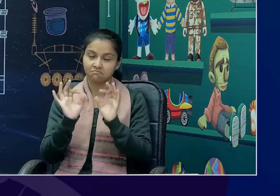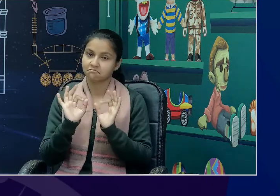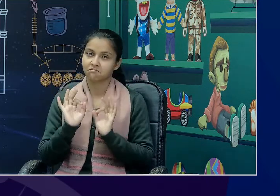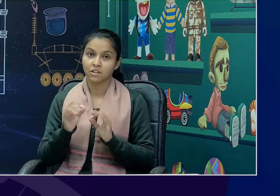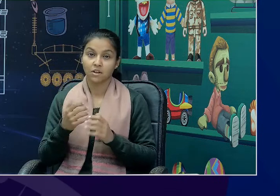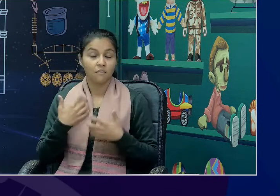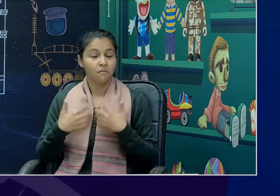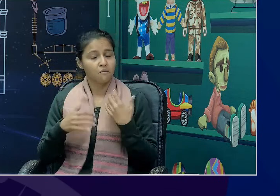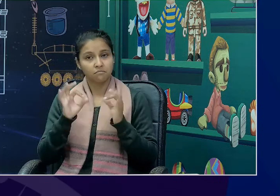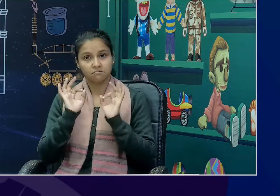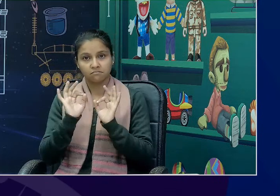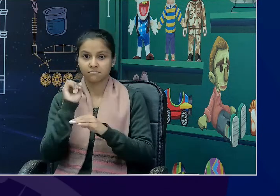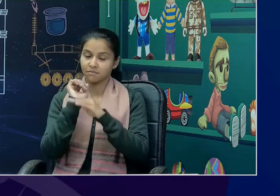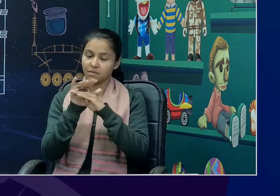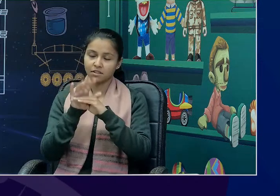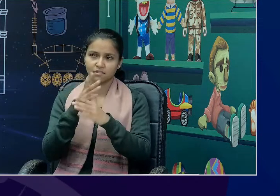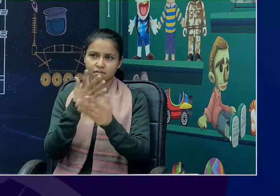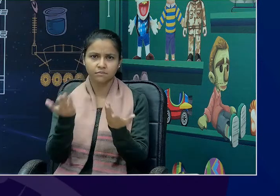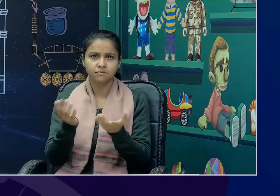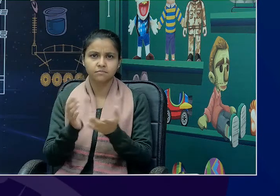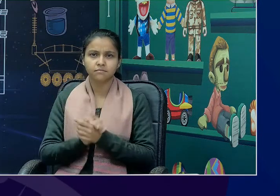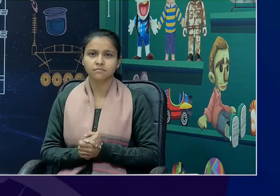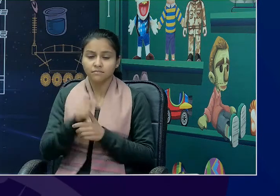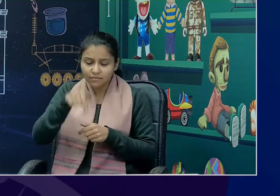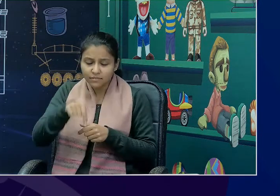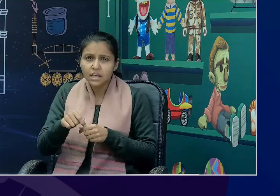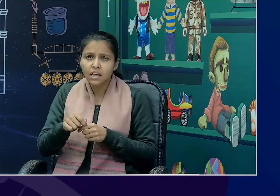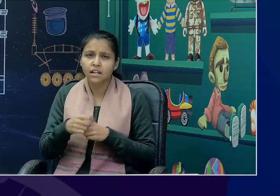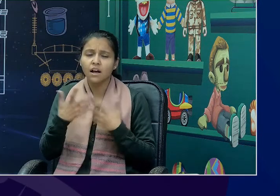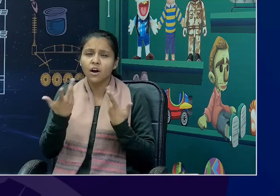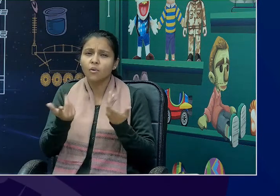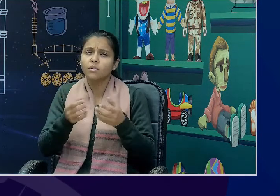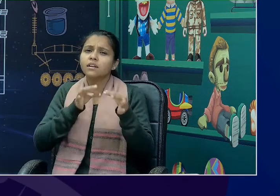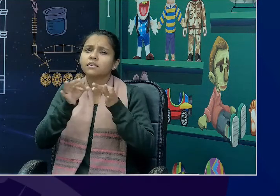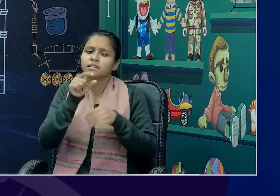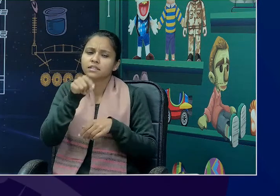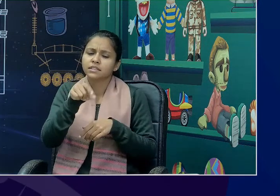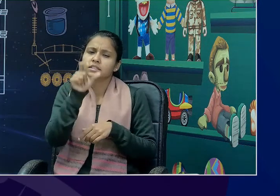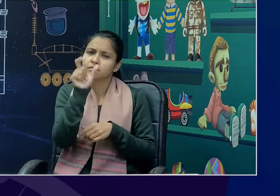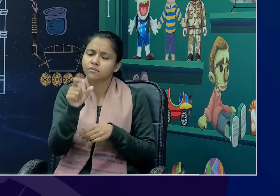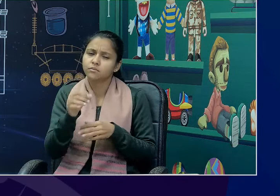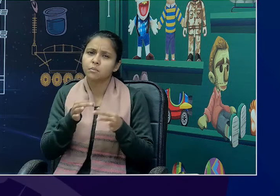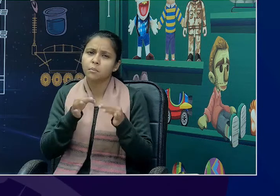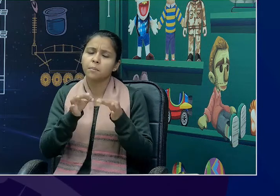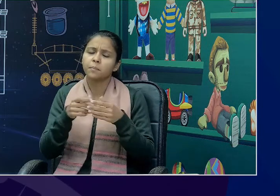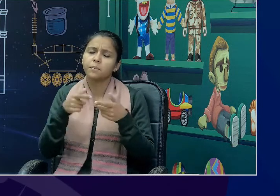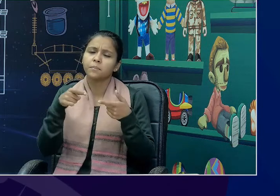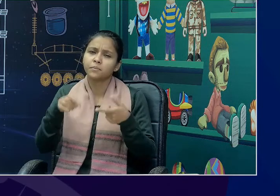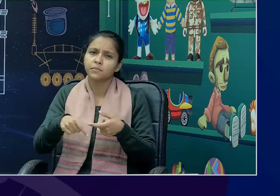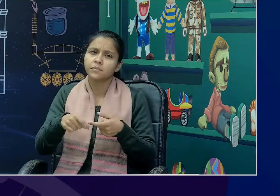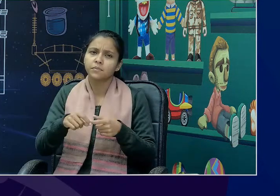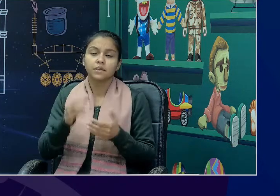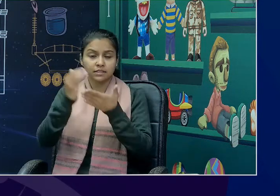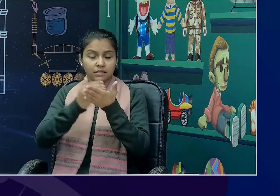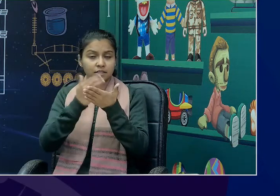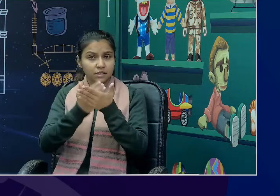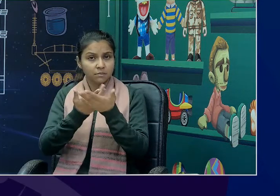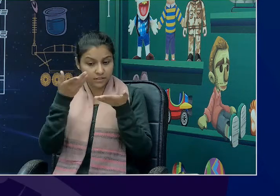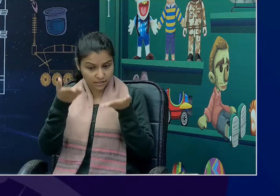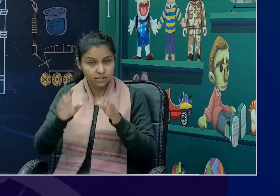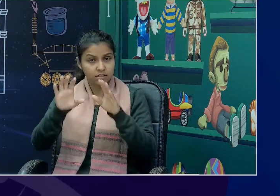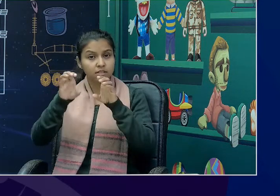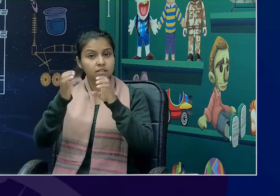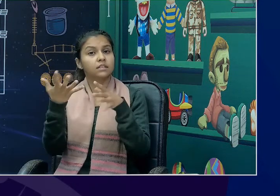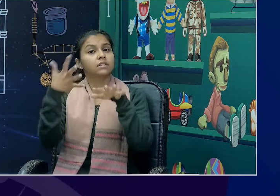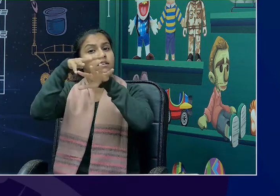message. So, how will you explain the meaning of this chapter in an inclusive classroom, sir? Yes, see, because this chapter is